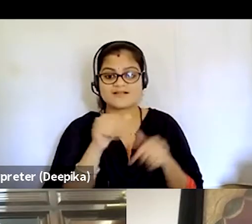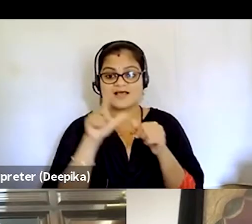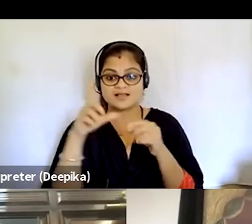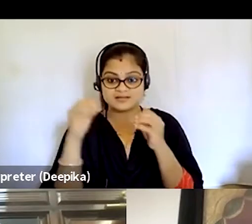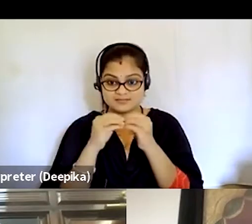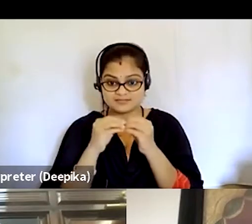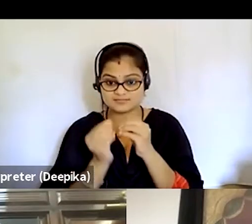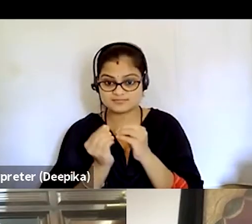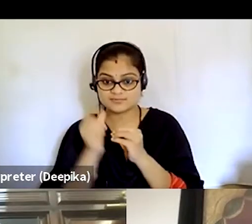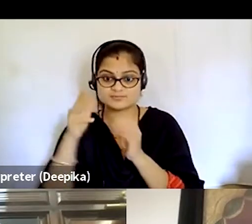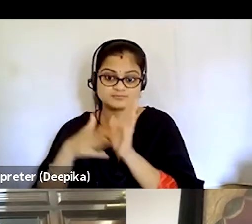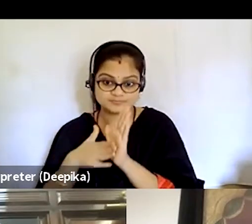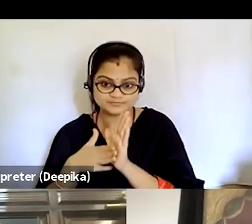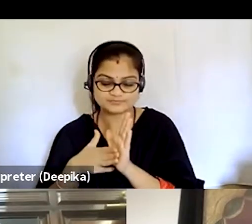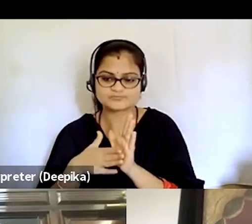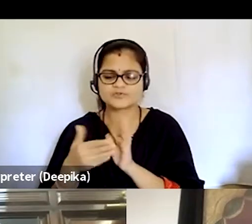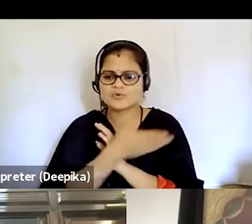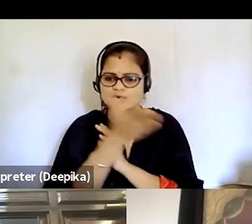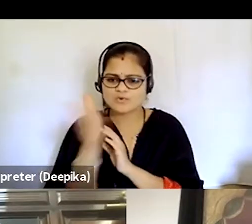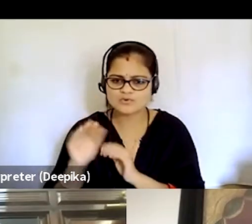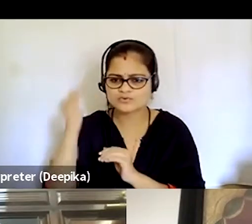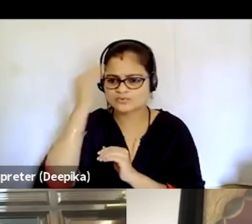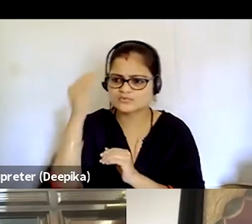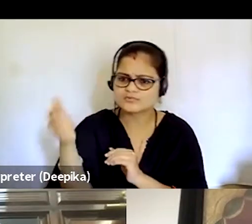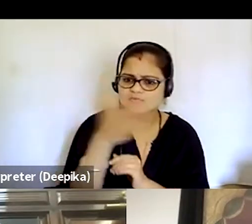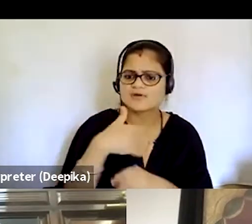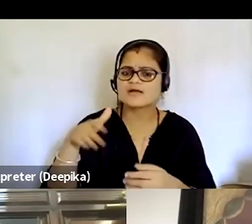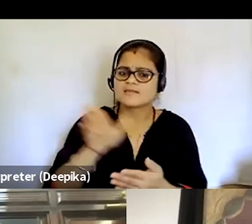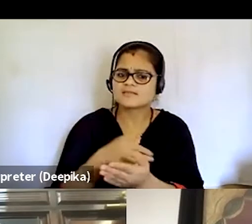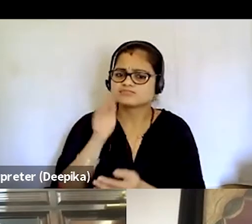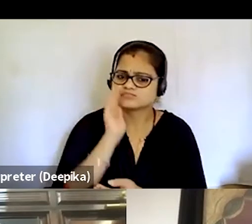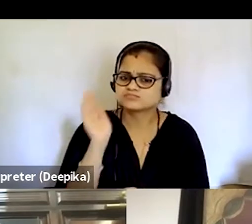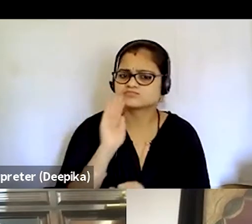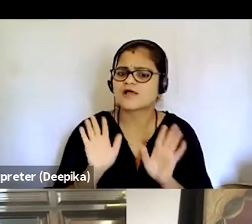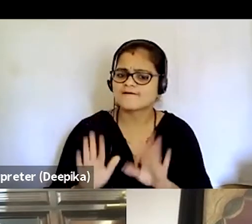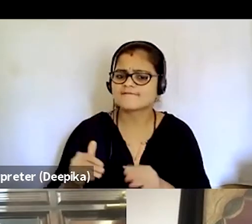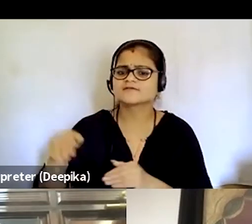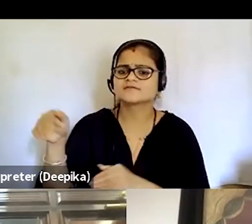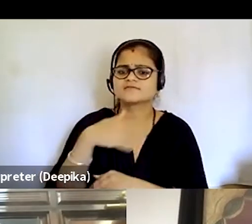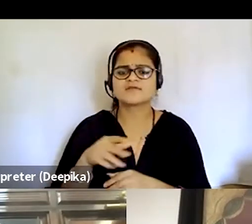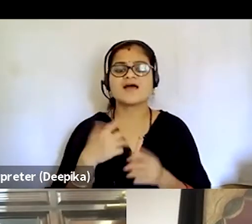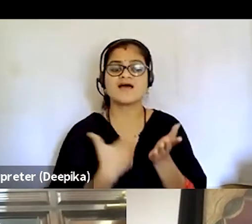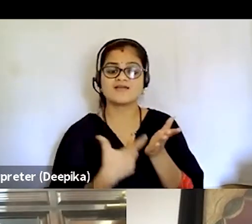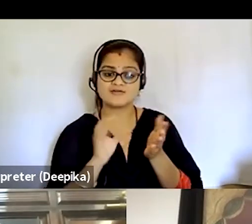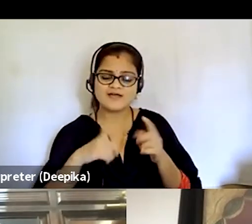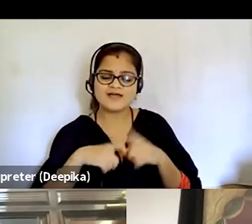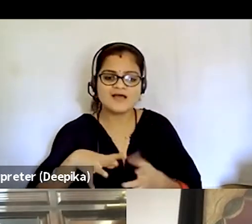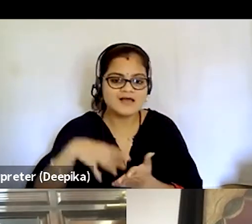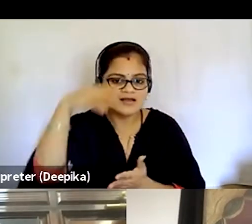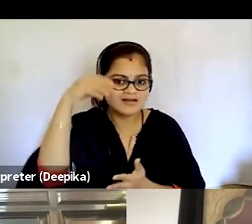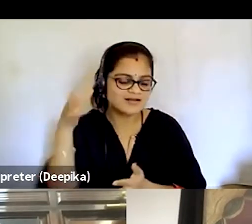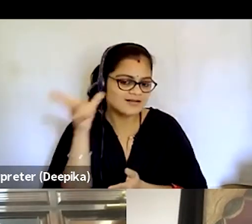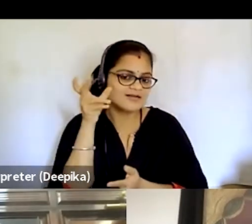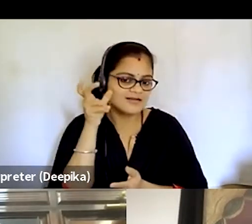maybe even more. Everybody knows and sings their songs, but even they grew up listening to rock. Yes. So they